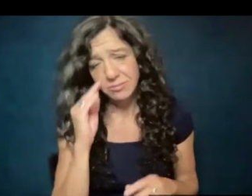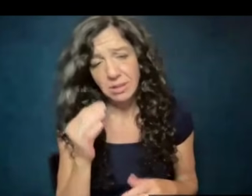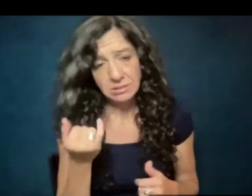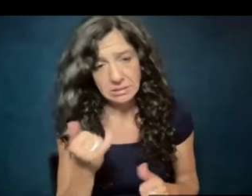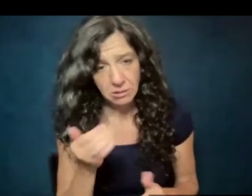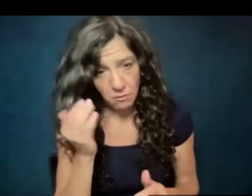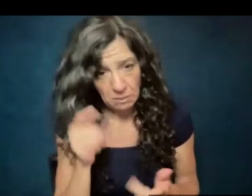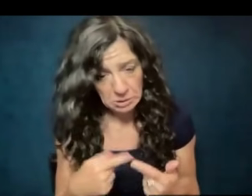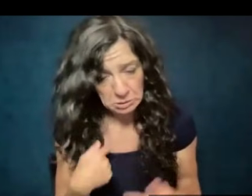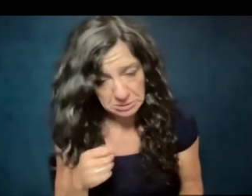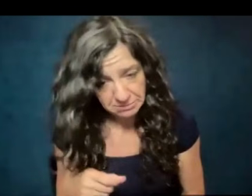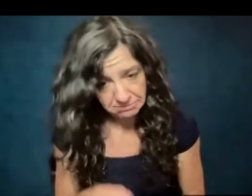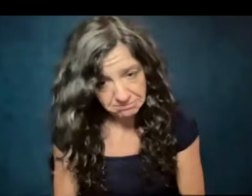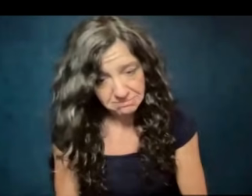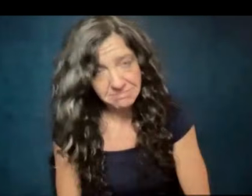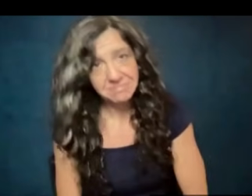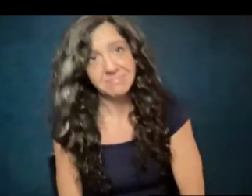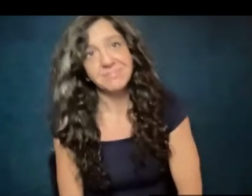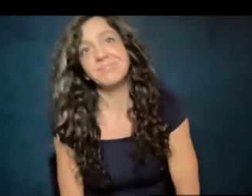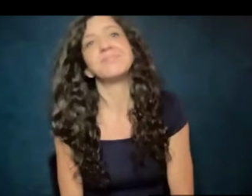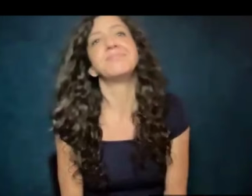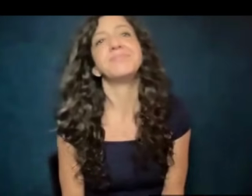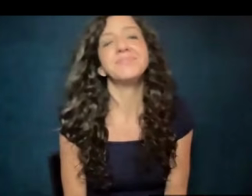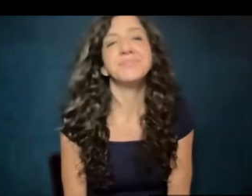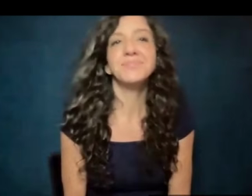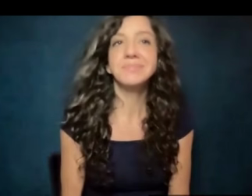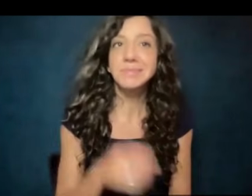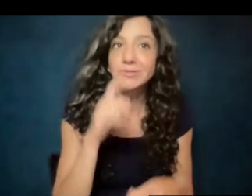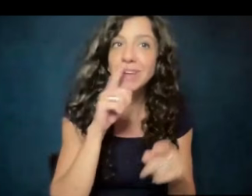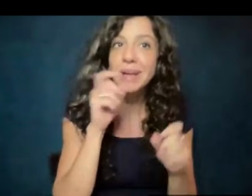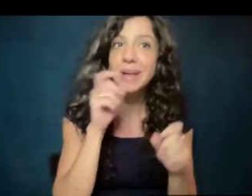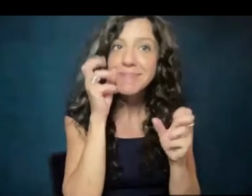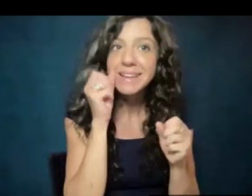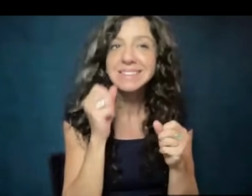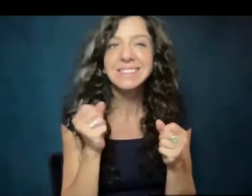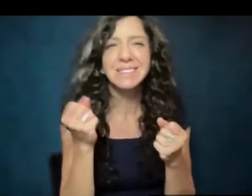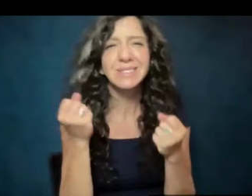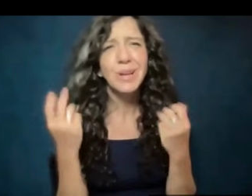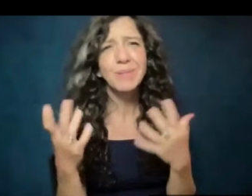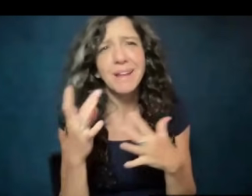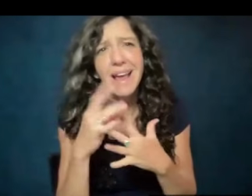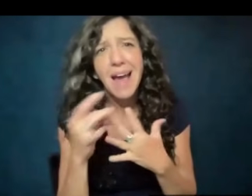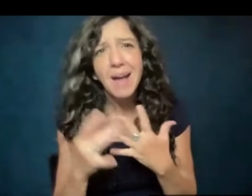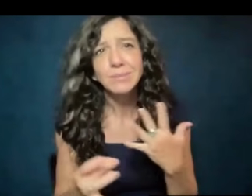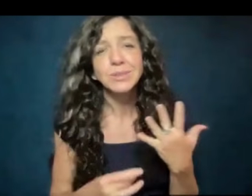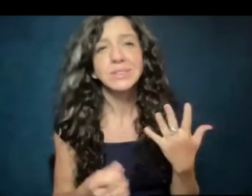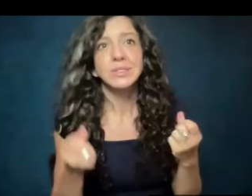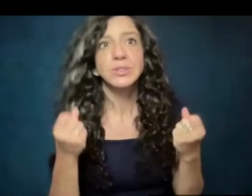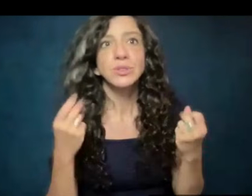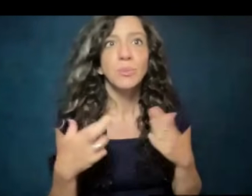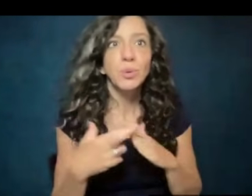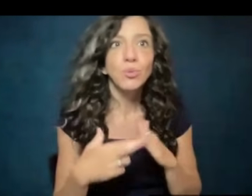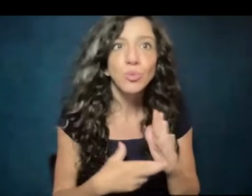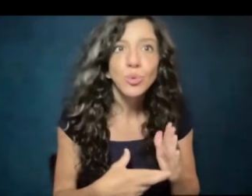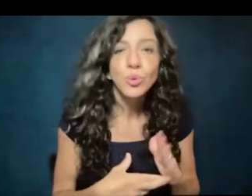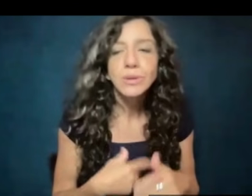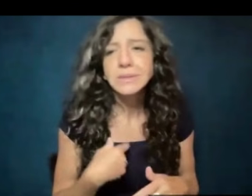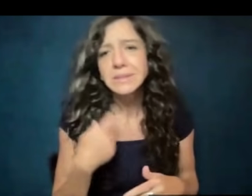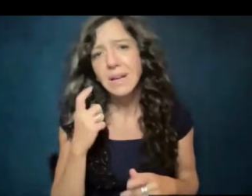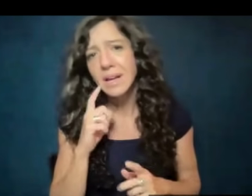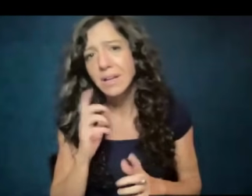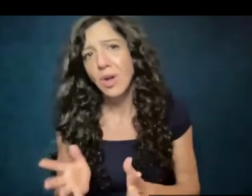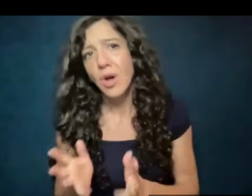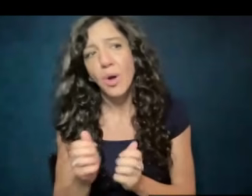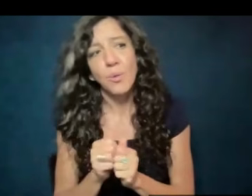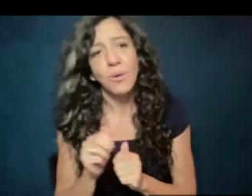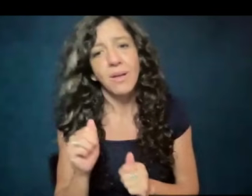me. It's just amazing how many options there are and all of the rules. I was talking with Aleda just before